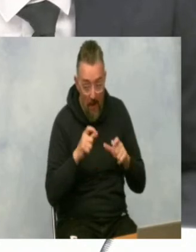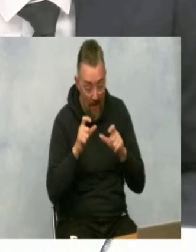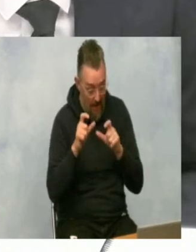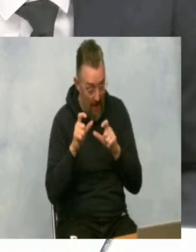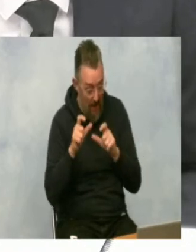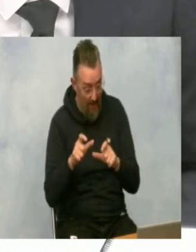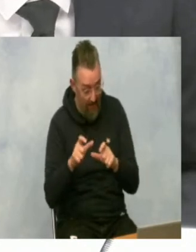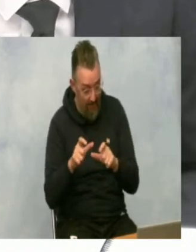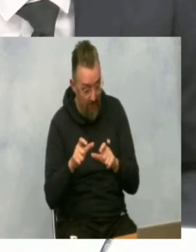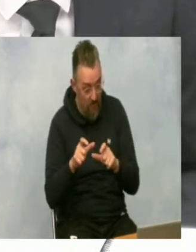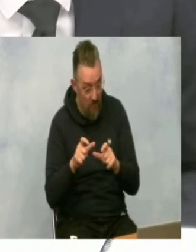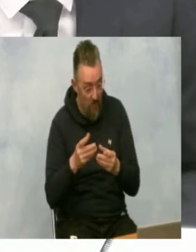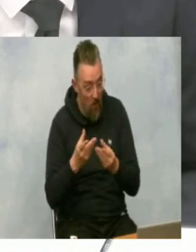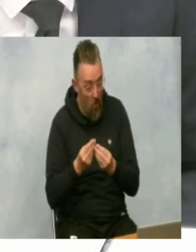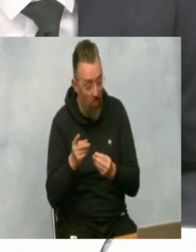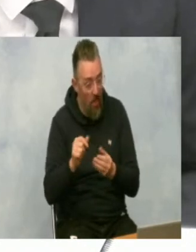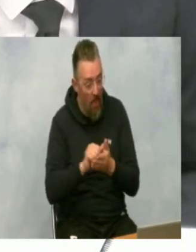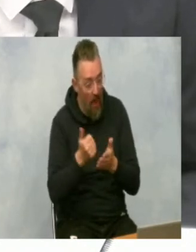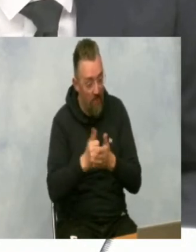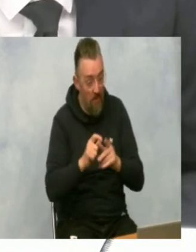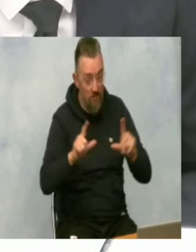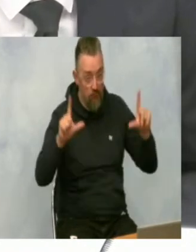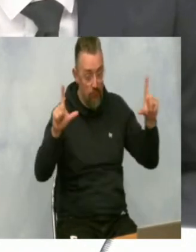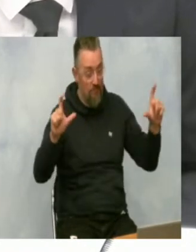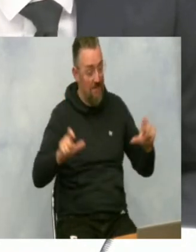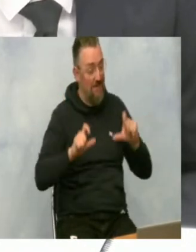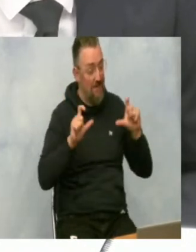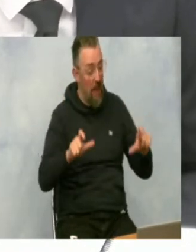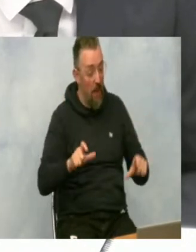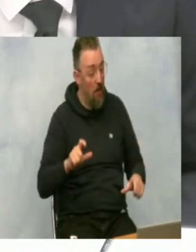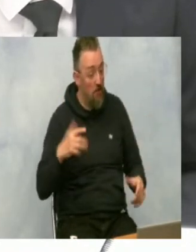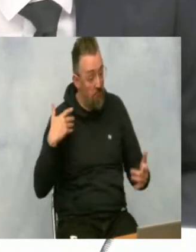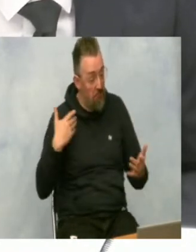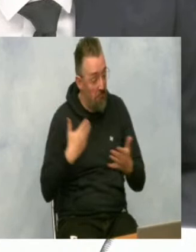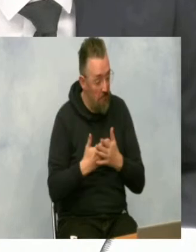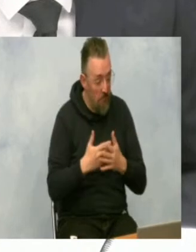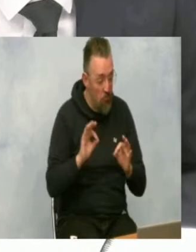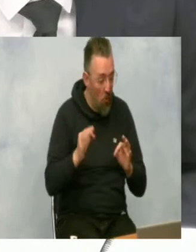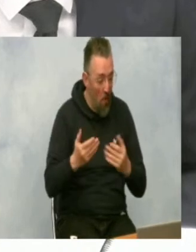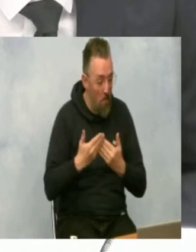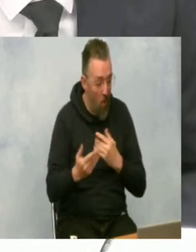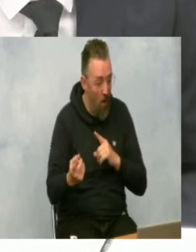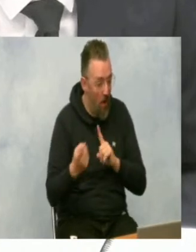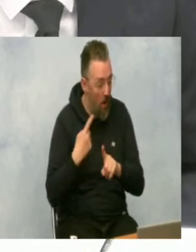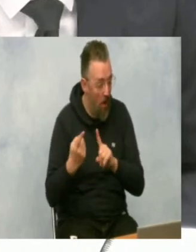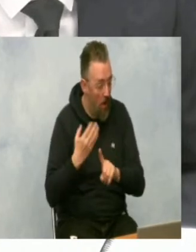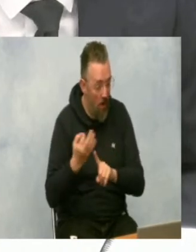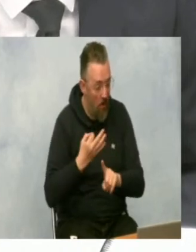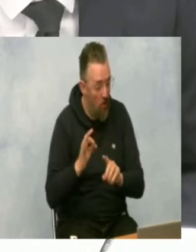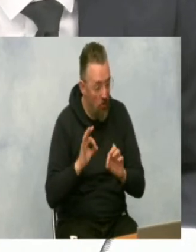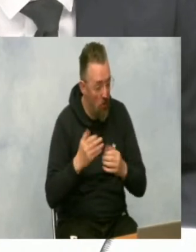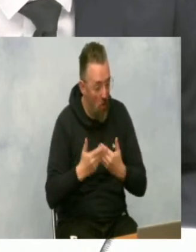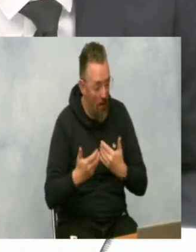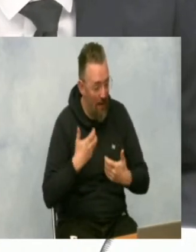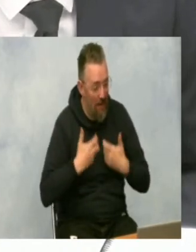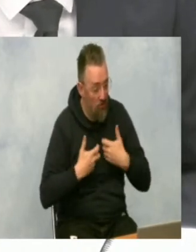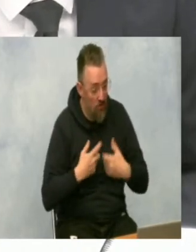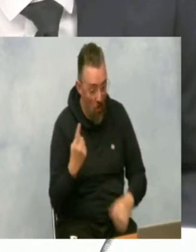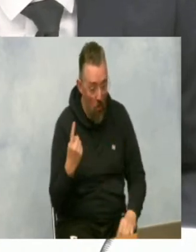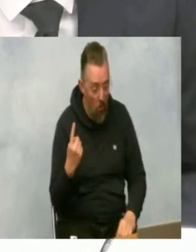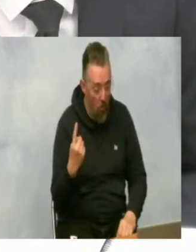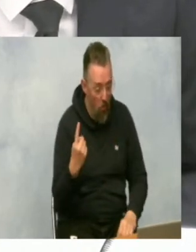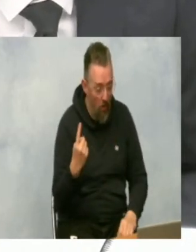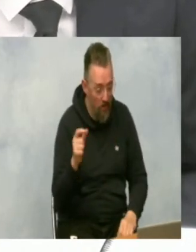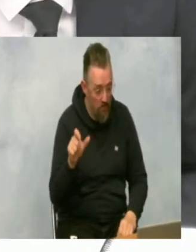deliberately left it with the advertising board on it and have had no further interest at all, and no follow-up interest in the property other than the